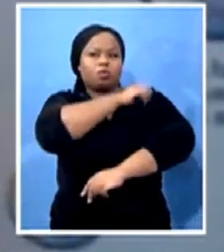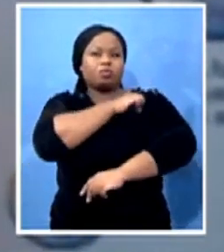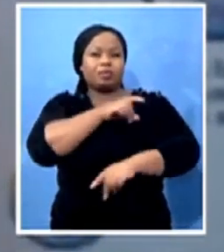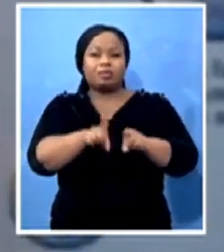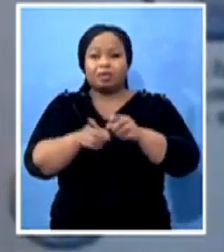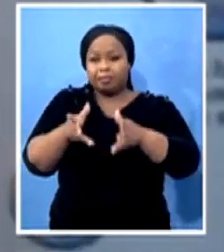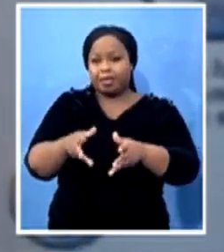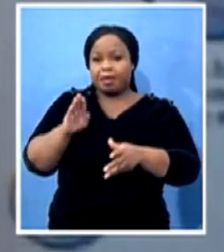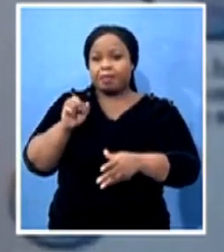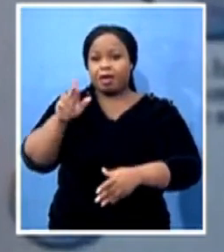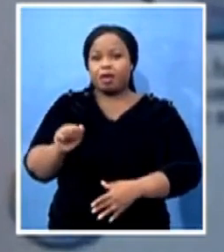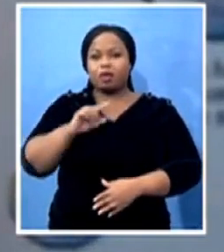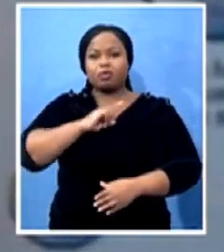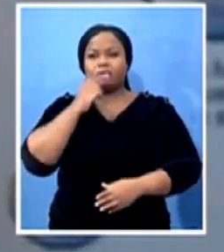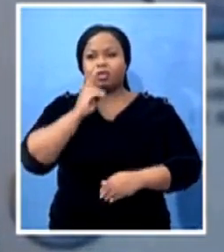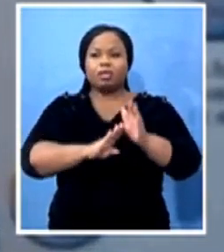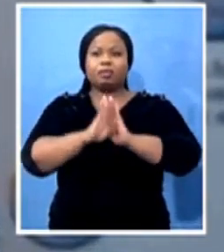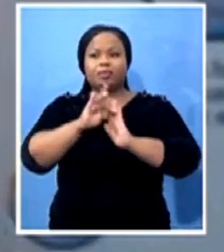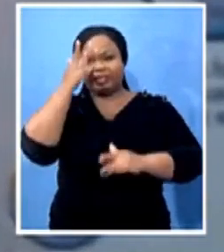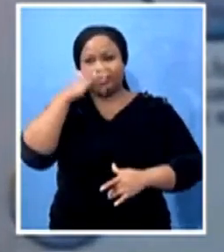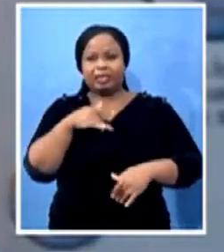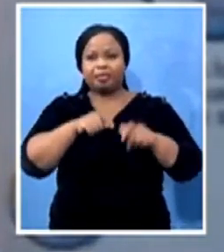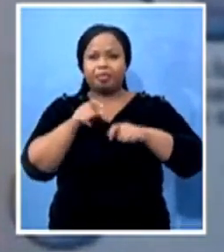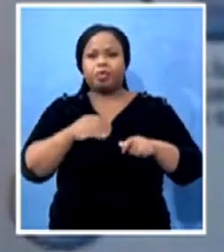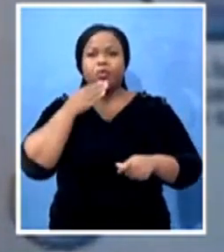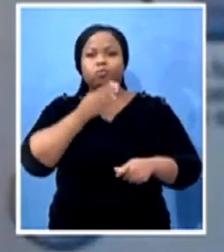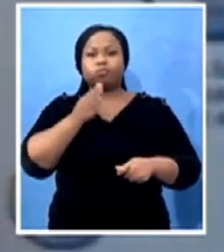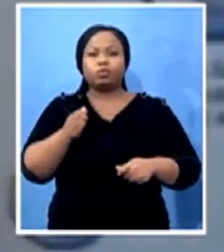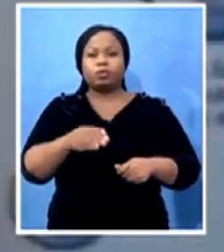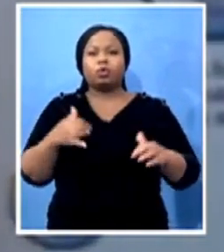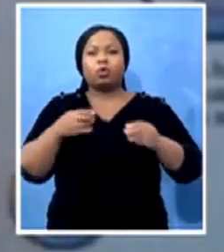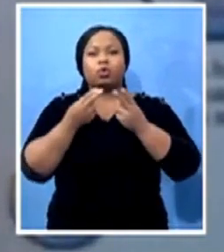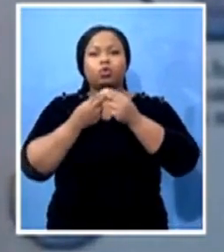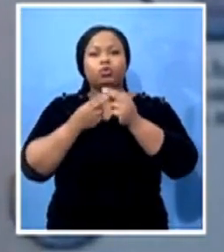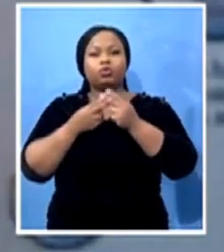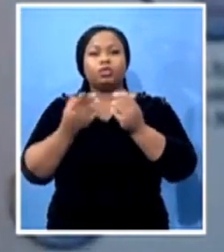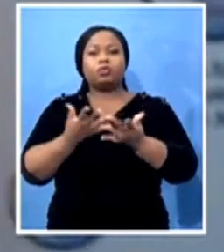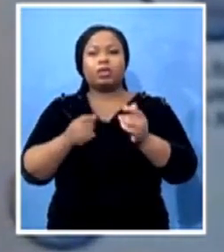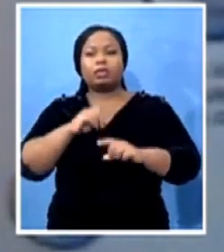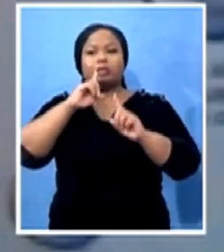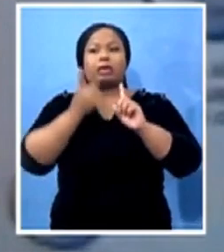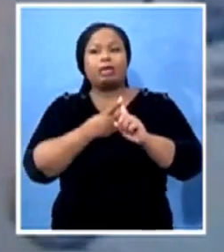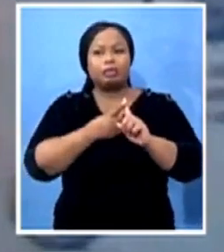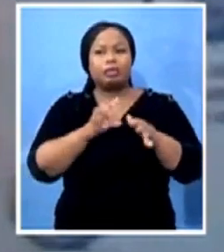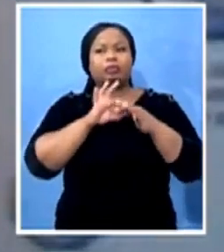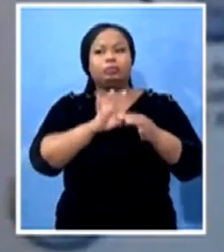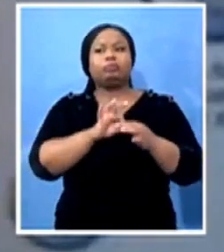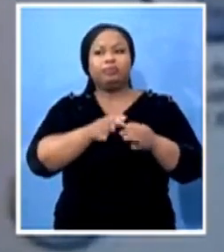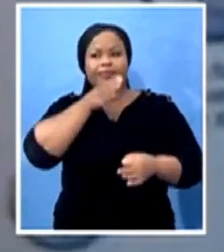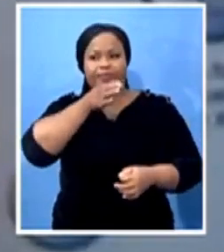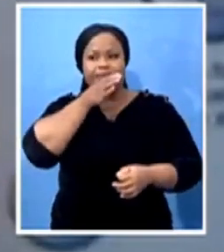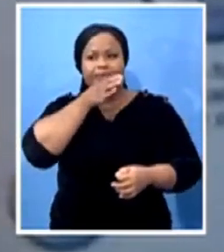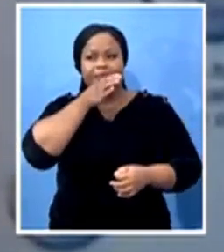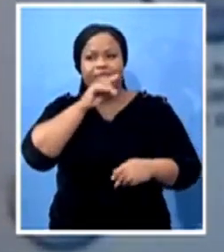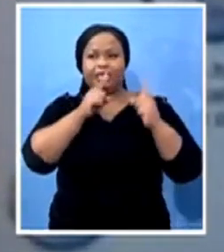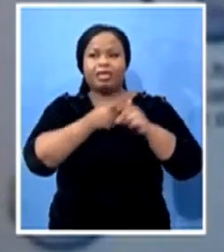patients at the trauma unit in accidents related to alcohol have almost doubled. We'll get an update on